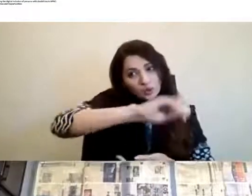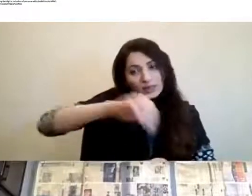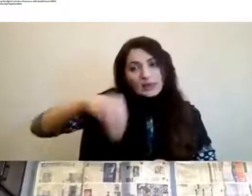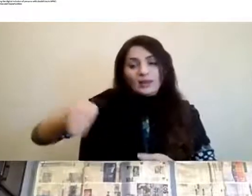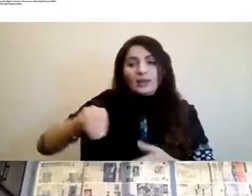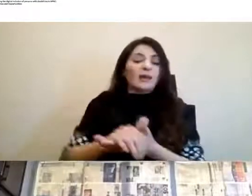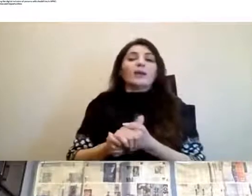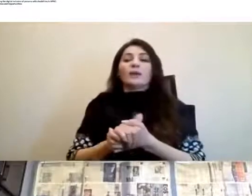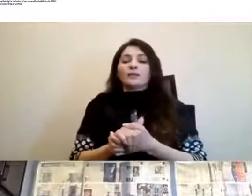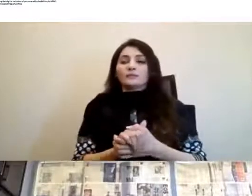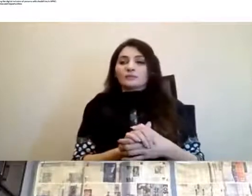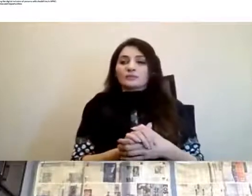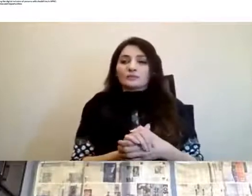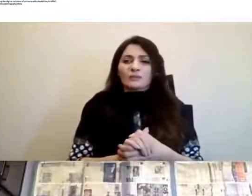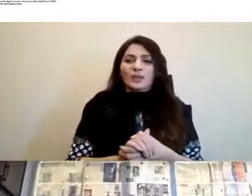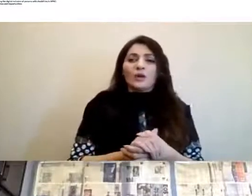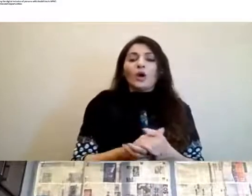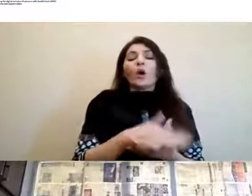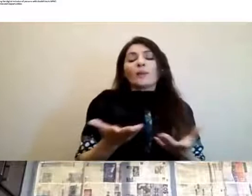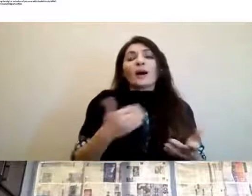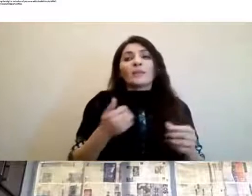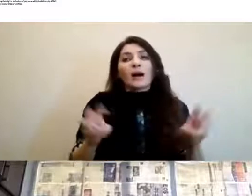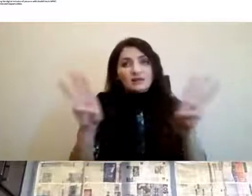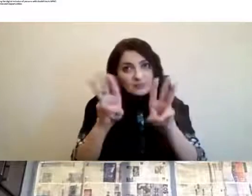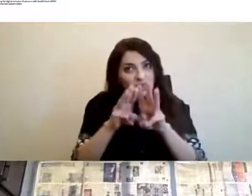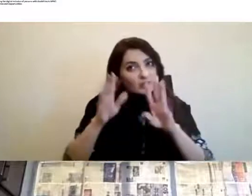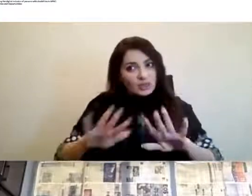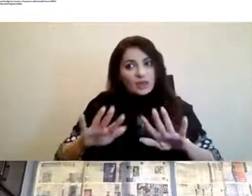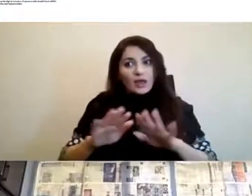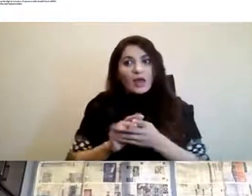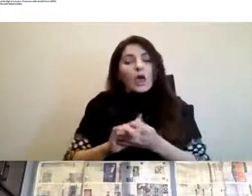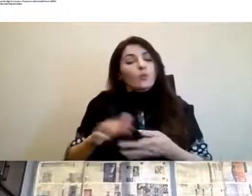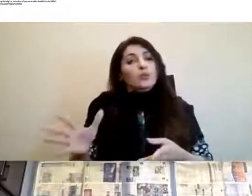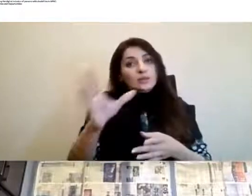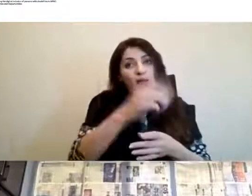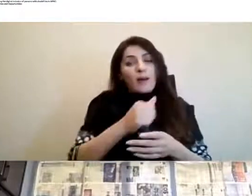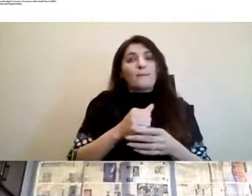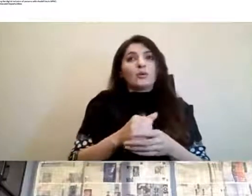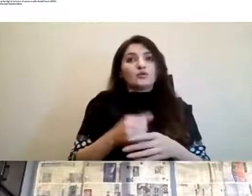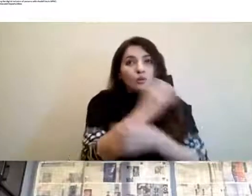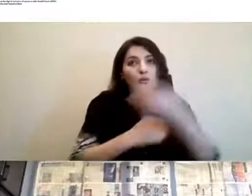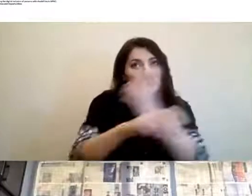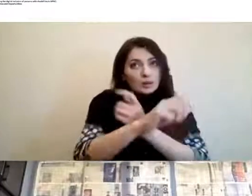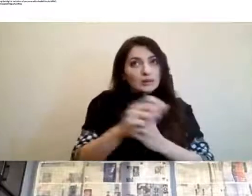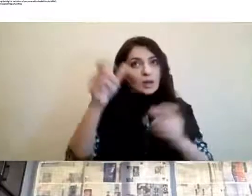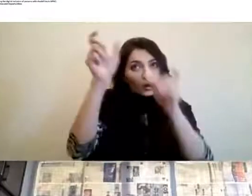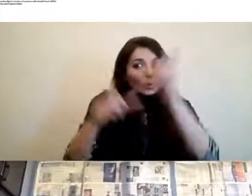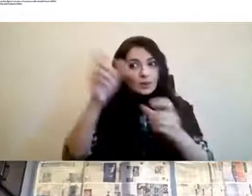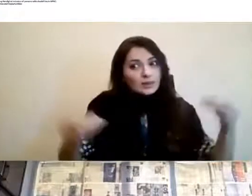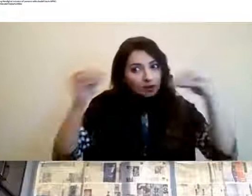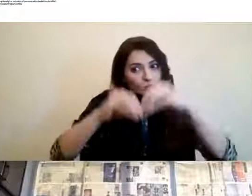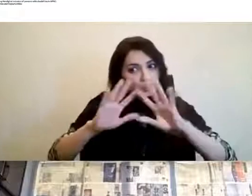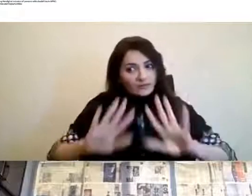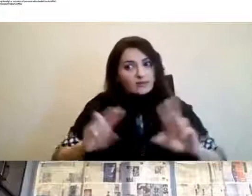www.accessibledictionary.gov.bd. Anyone can use it. It is accessible for all types of people with disabilities. Now we are designing a e-learning platform